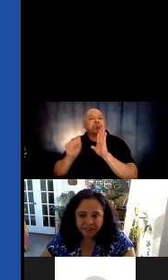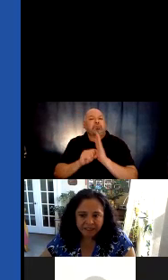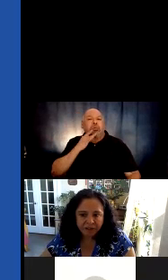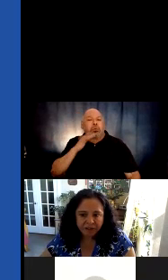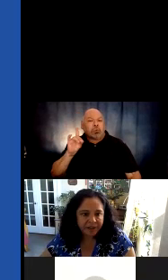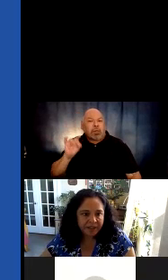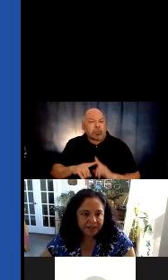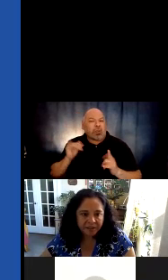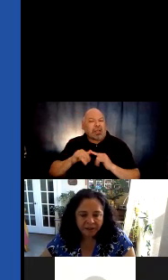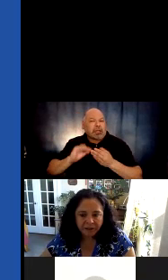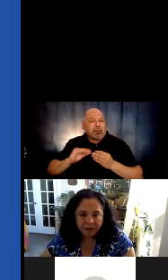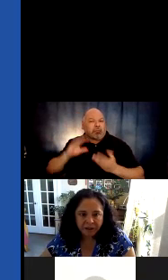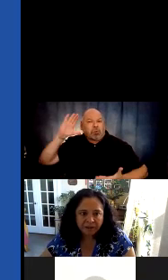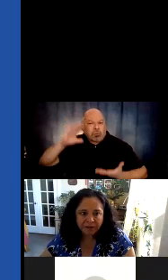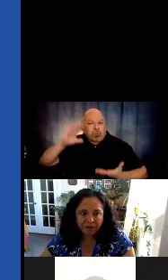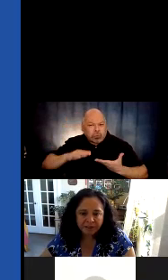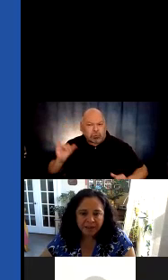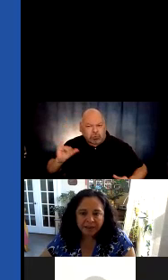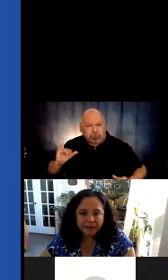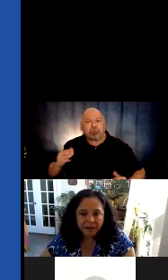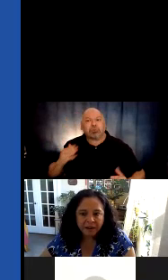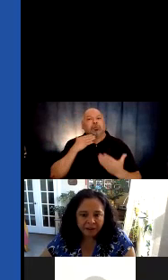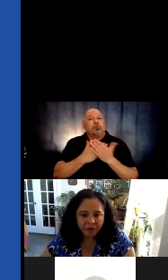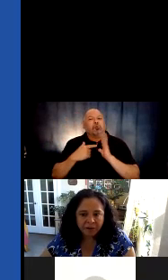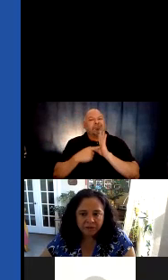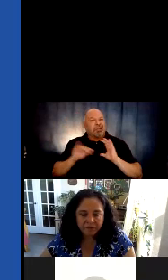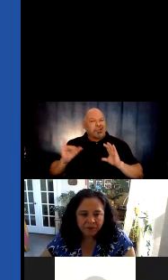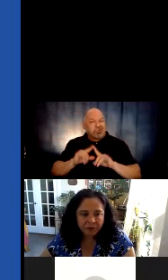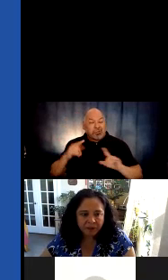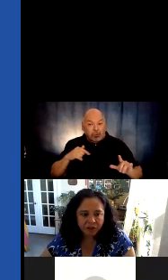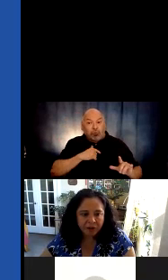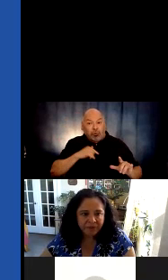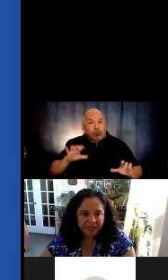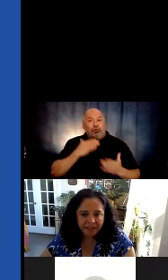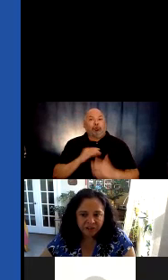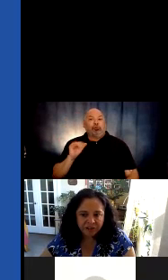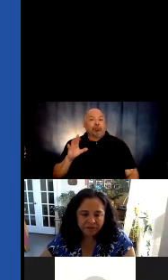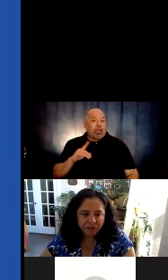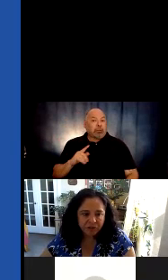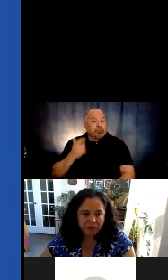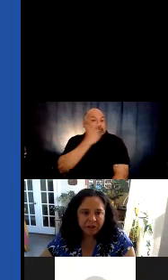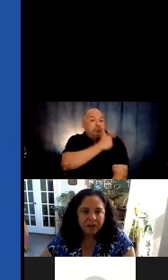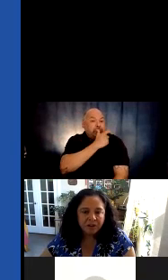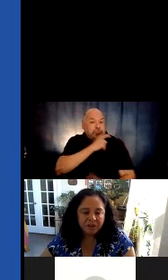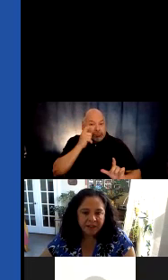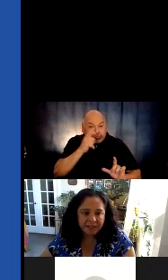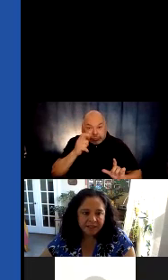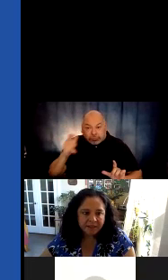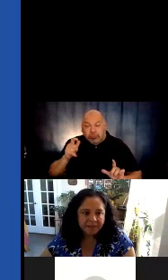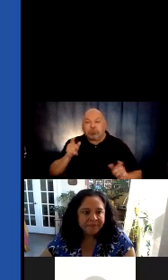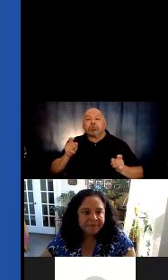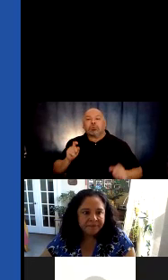to decrease. Another good sign that we're doing a good job with vaccination of controlling